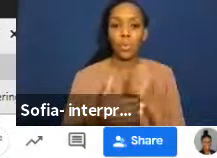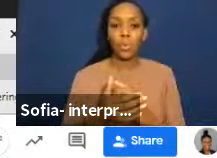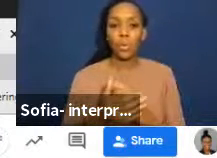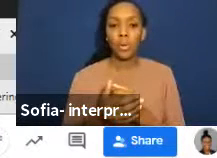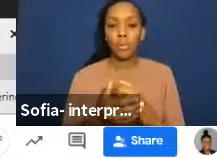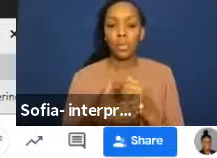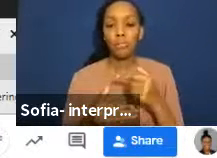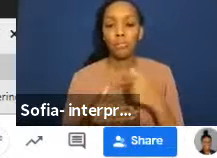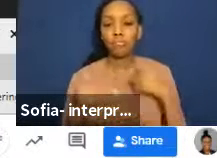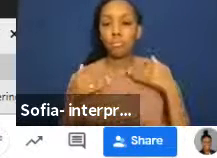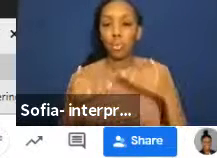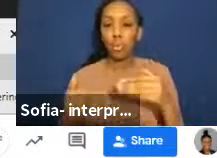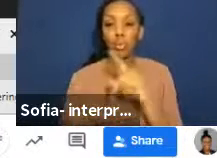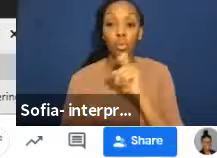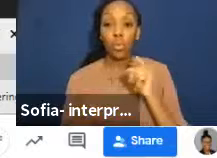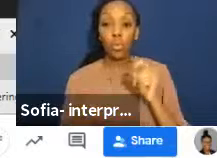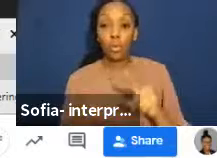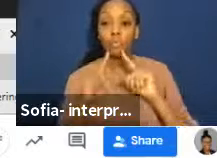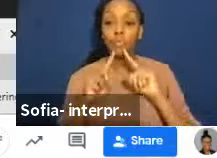to move into Q&A.